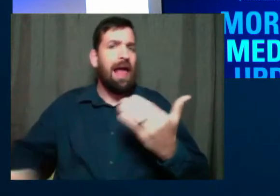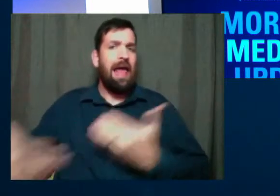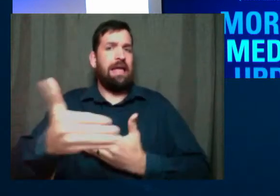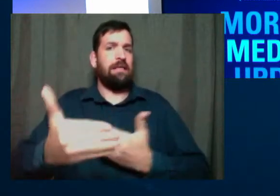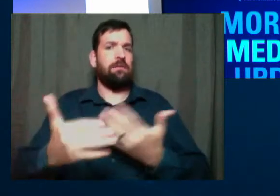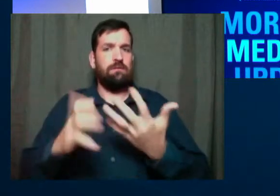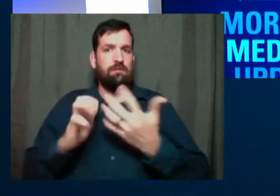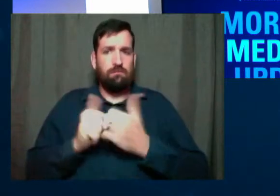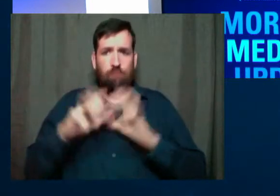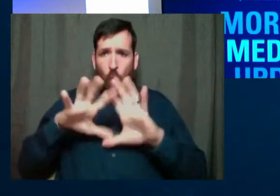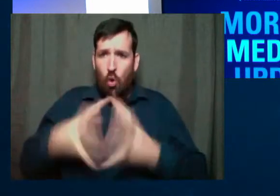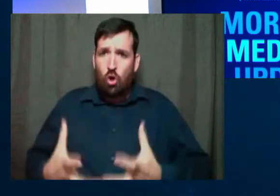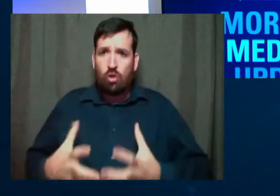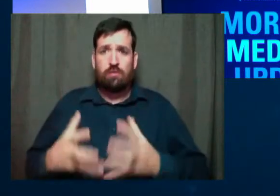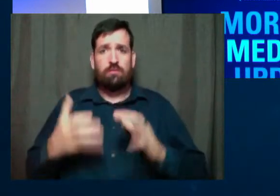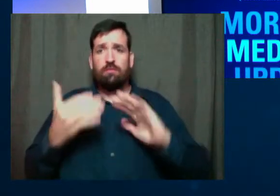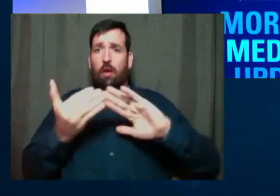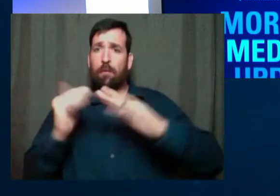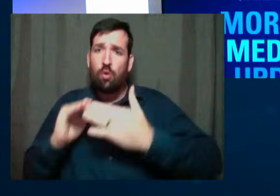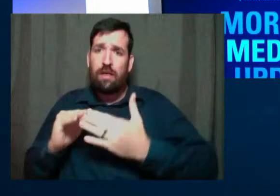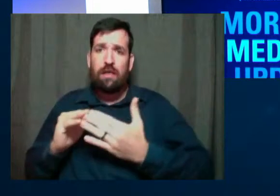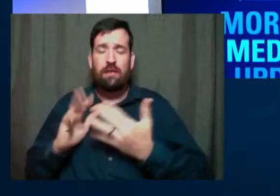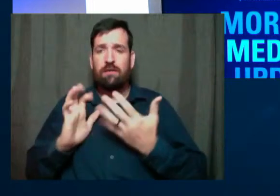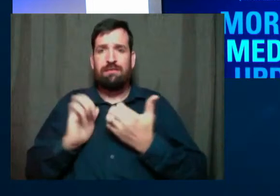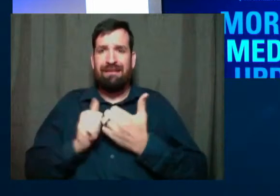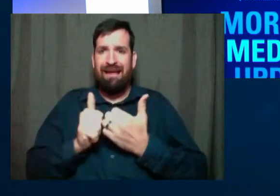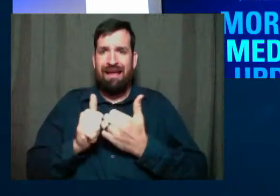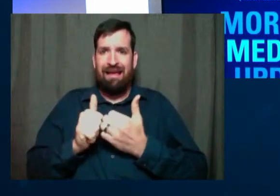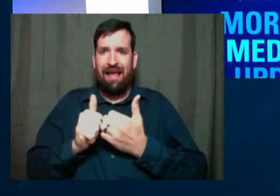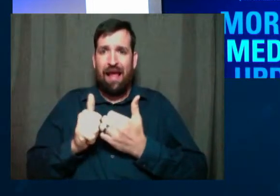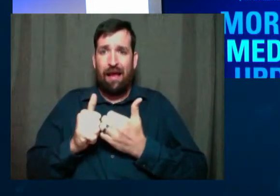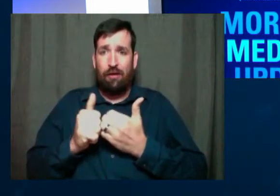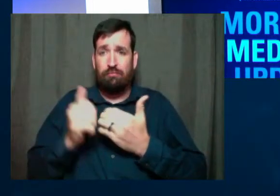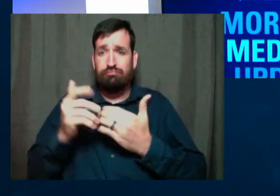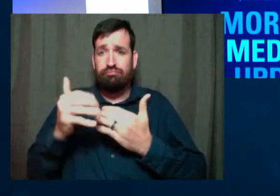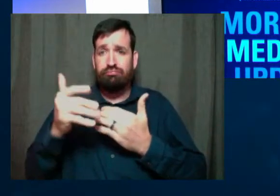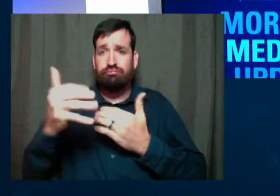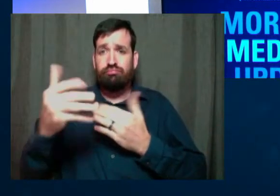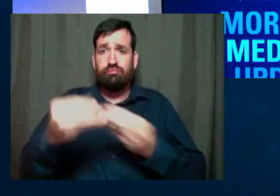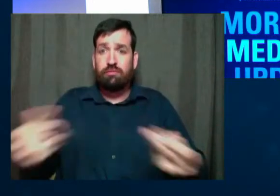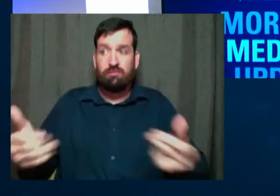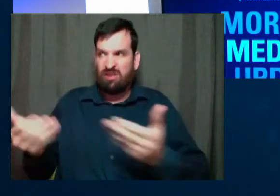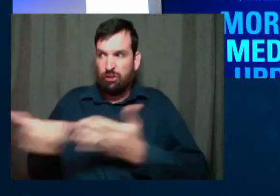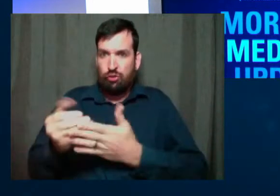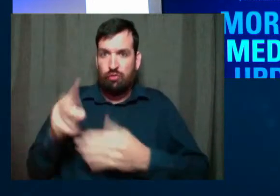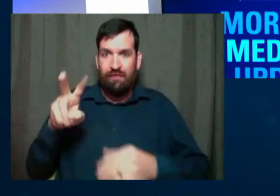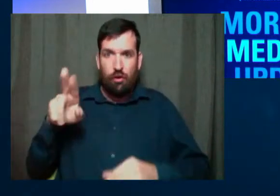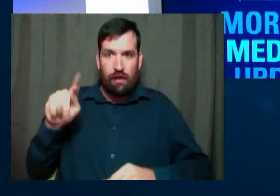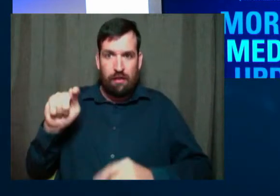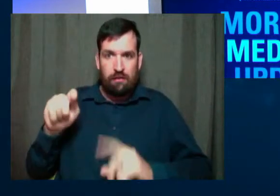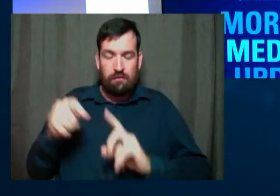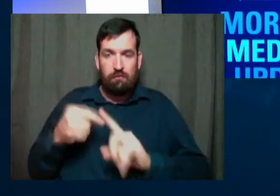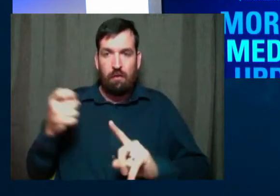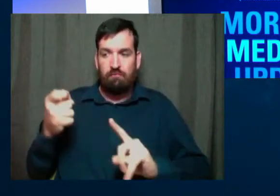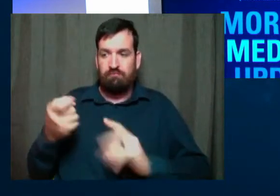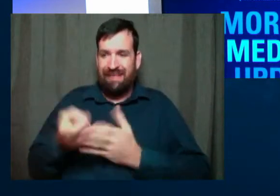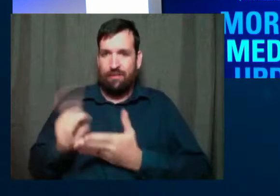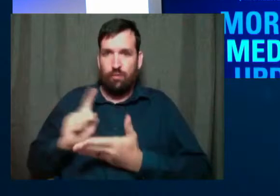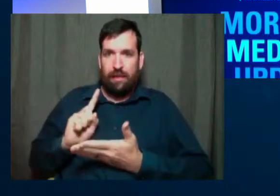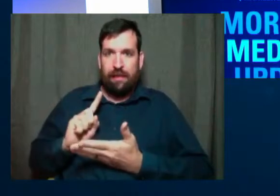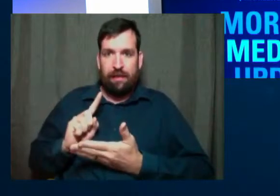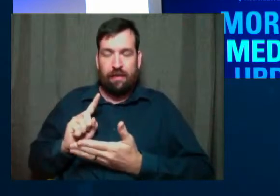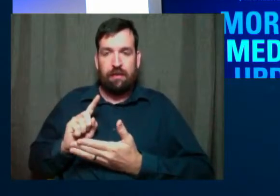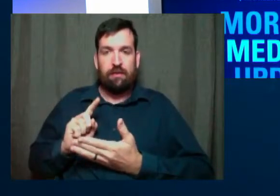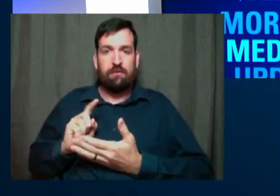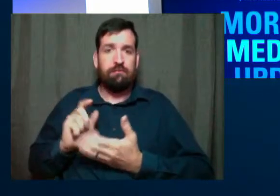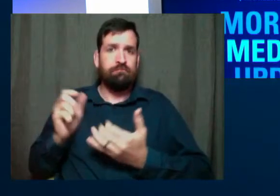community, here locally, as it spreads through, how do you get ahead of it? We hear about this new variant from, last week. We're waiting this 2-week window